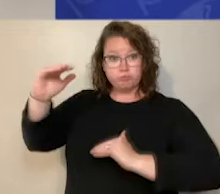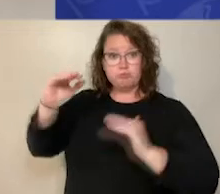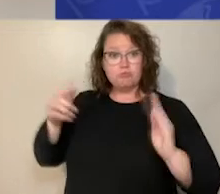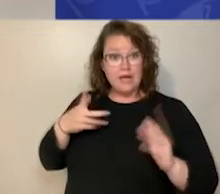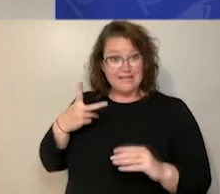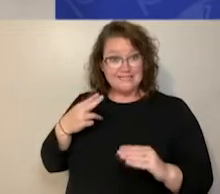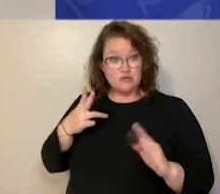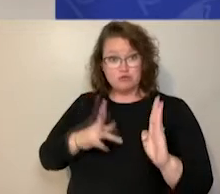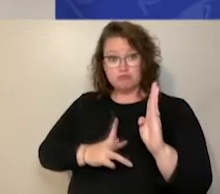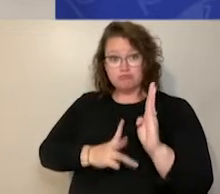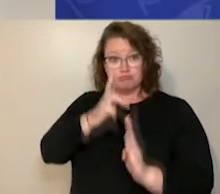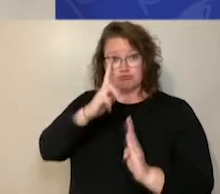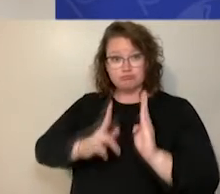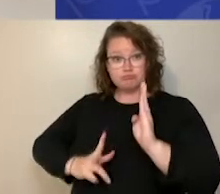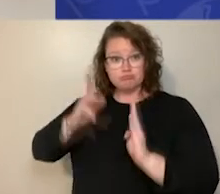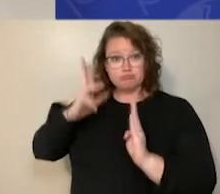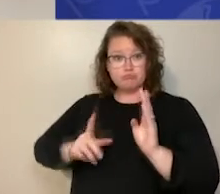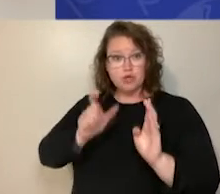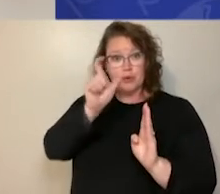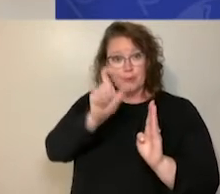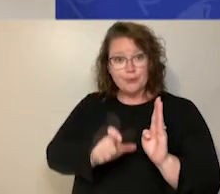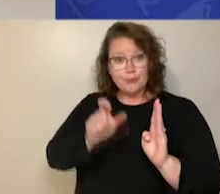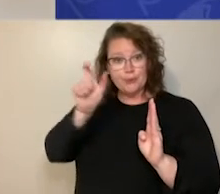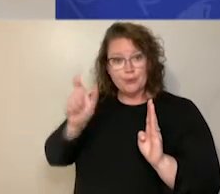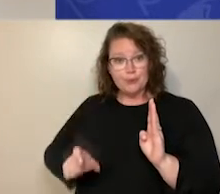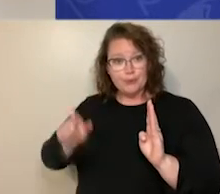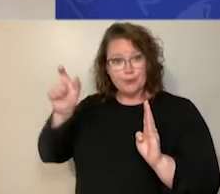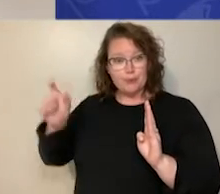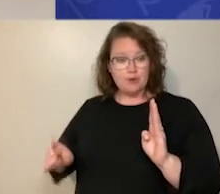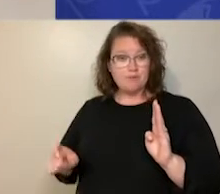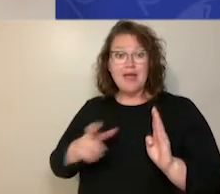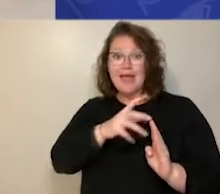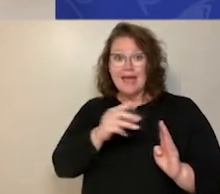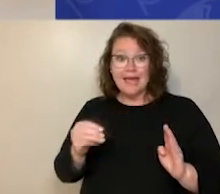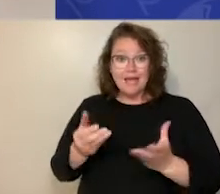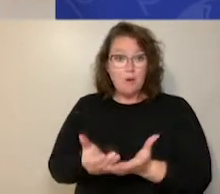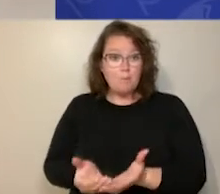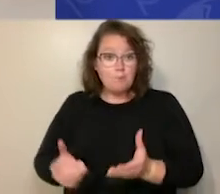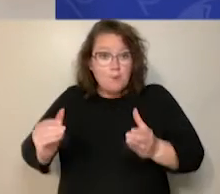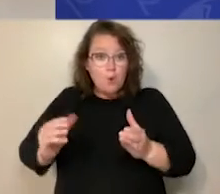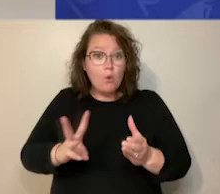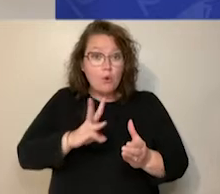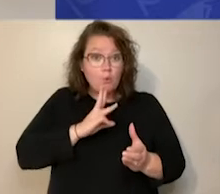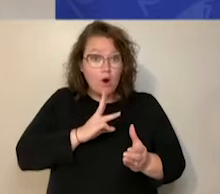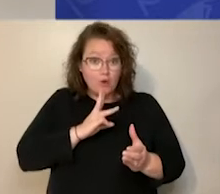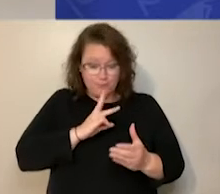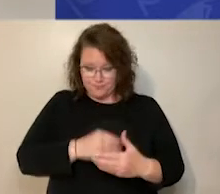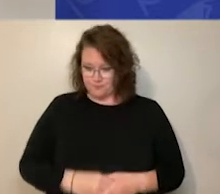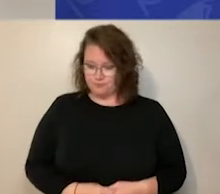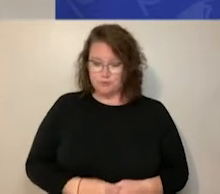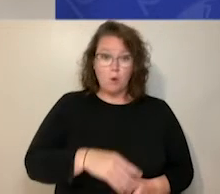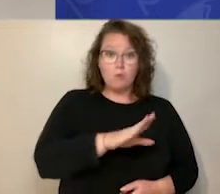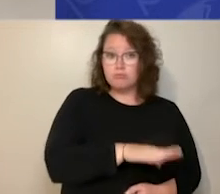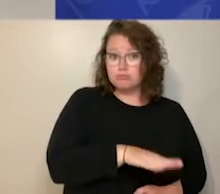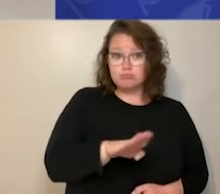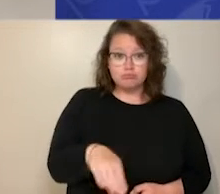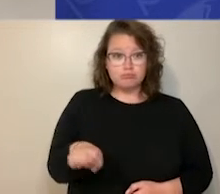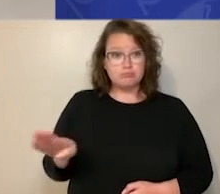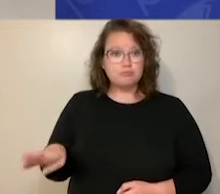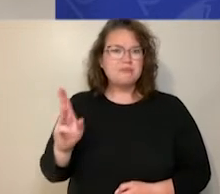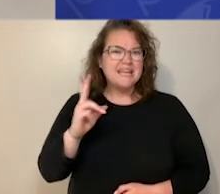strips. And you're going to need a bowl of water. So let's find out what